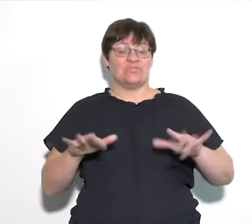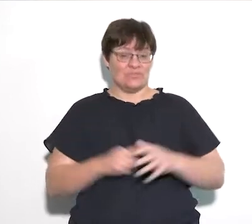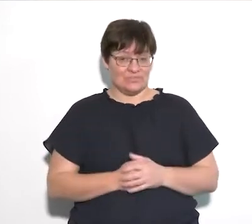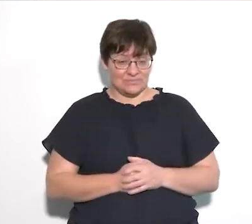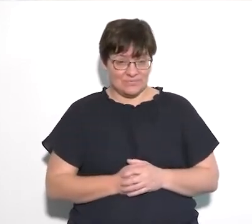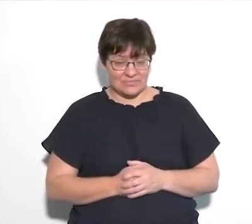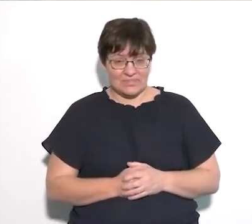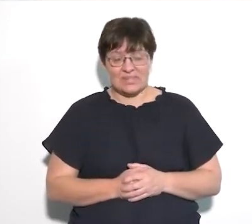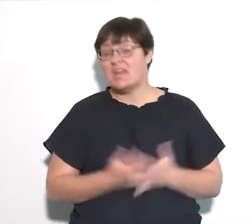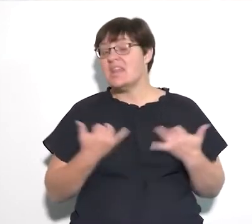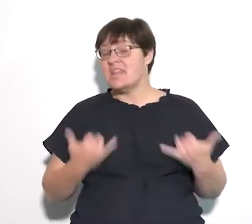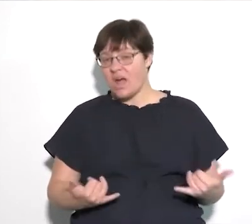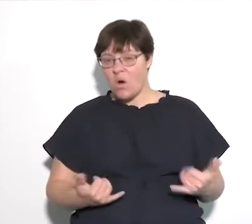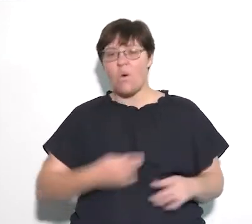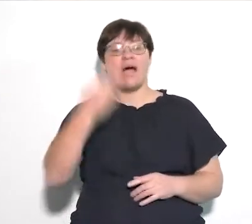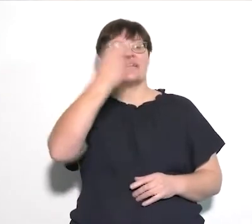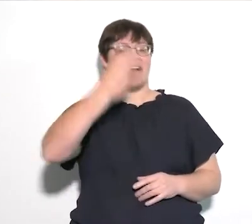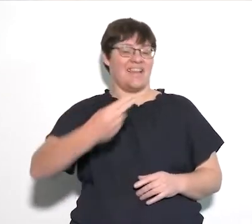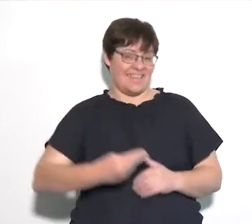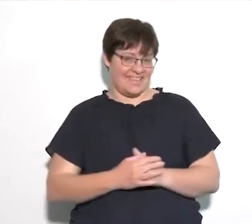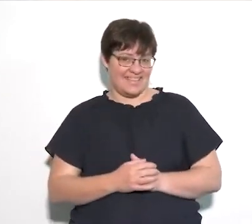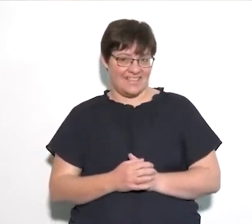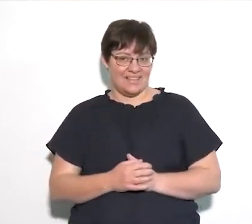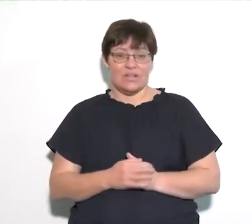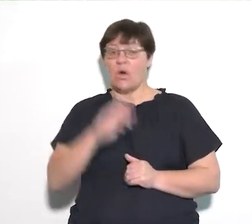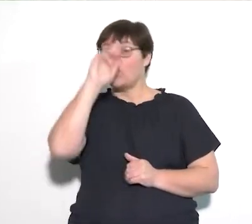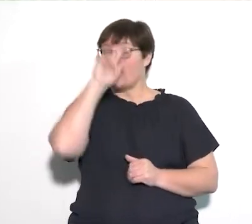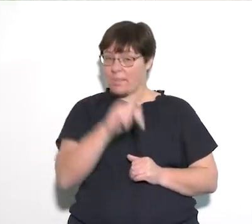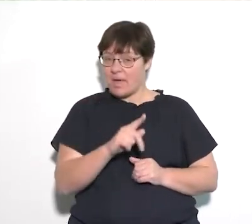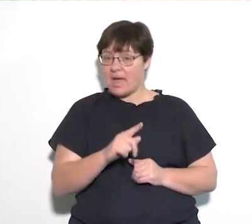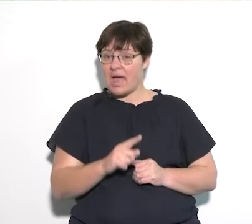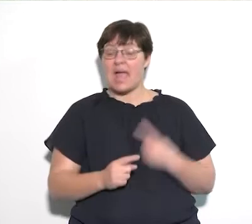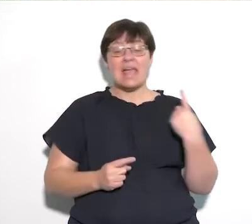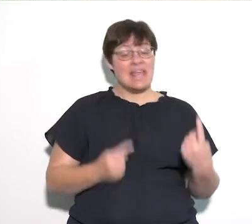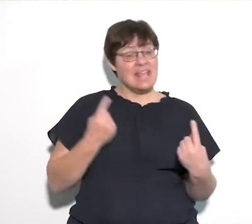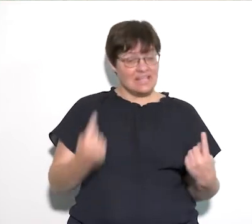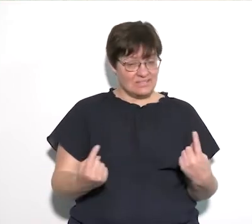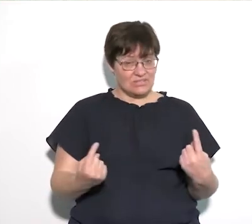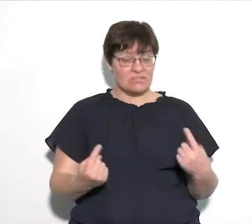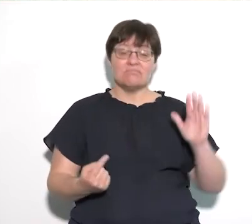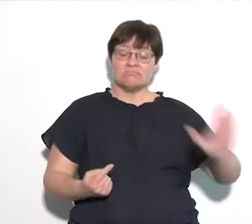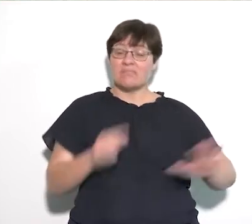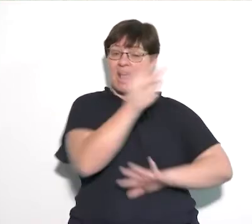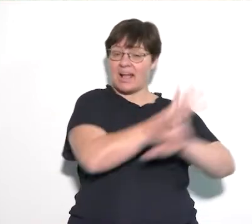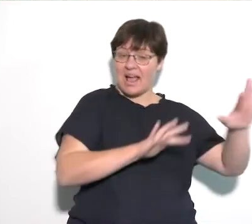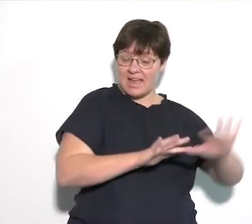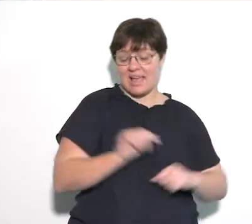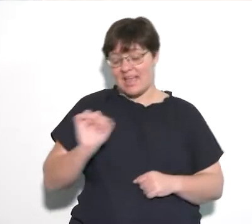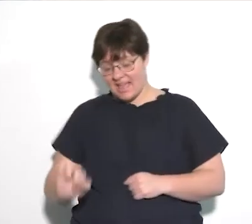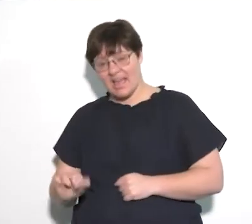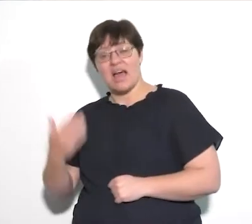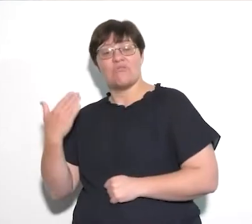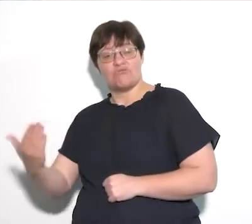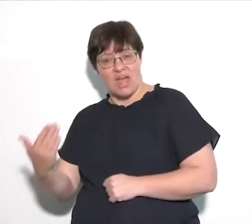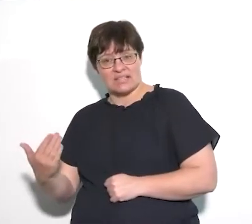footprints. Now get the children to color these in. Remember to make each set a different color. So your left hand